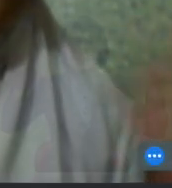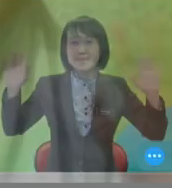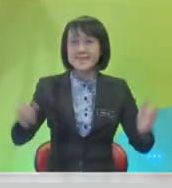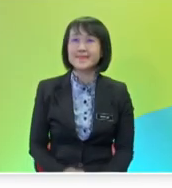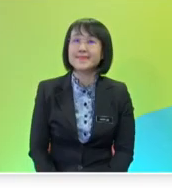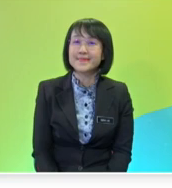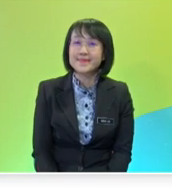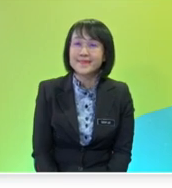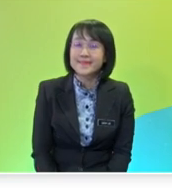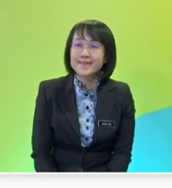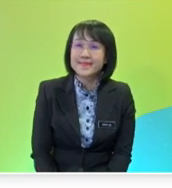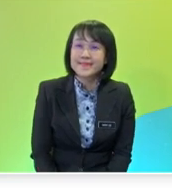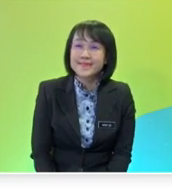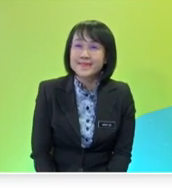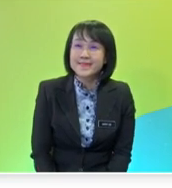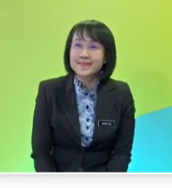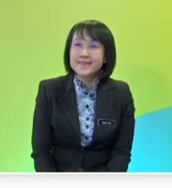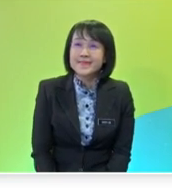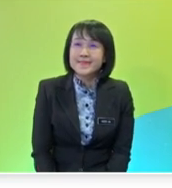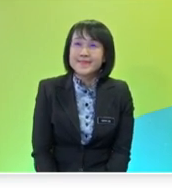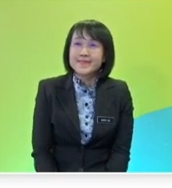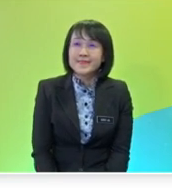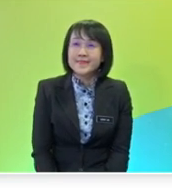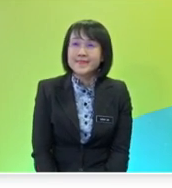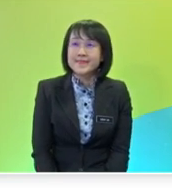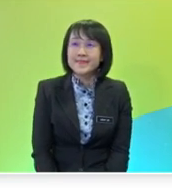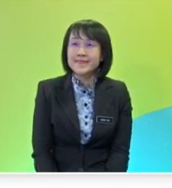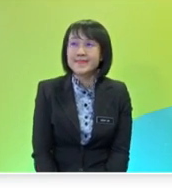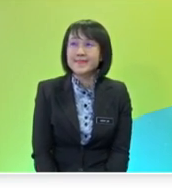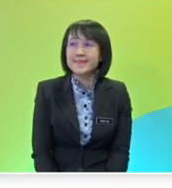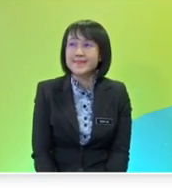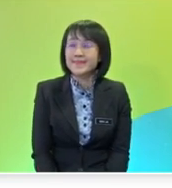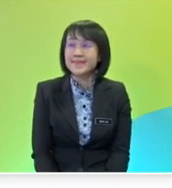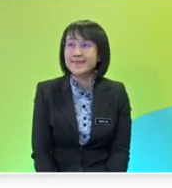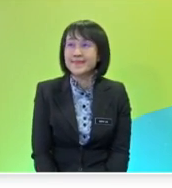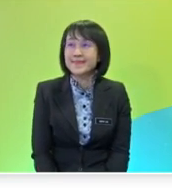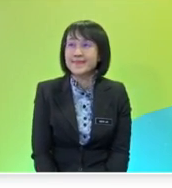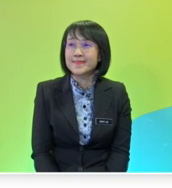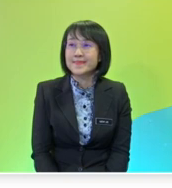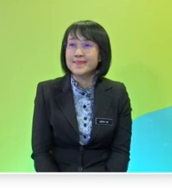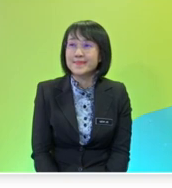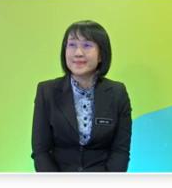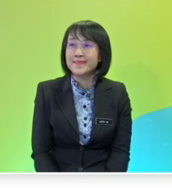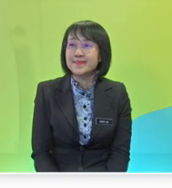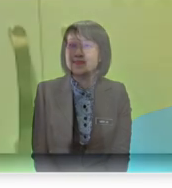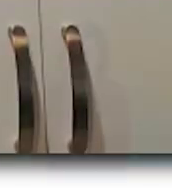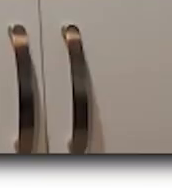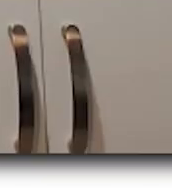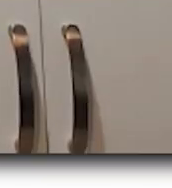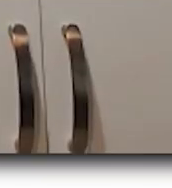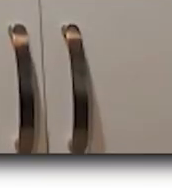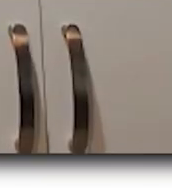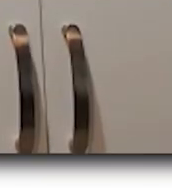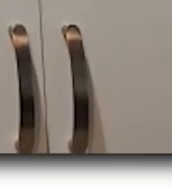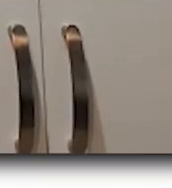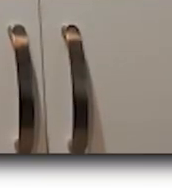Hi, I'm Tishan Sentinelu. Today I'm going to share with you some information on fast food. I strongly believe that